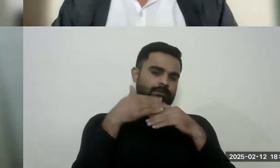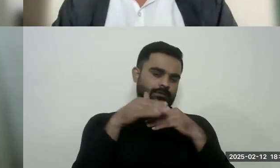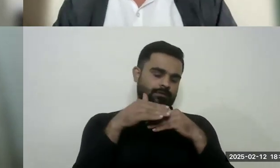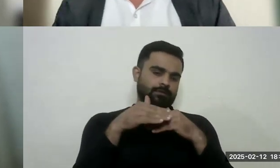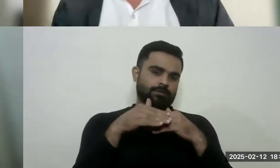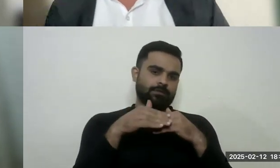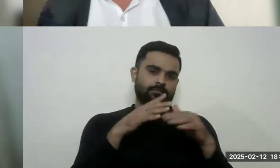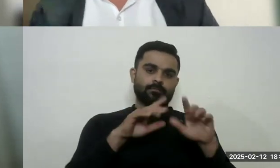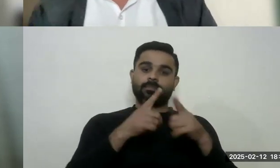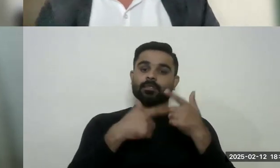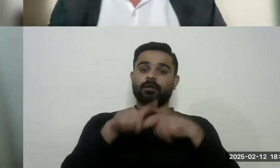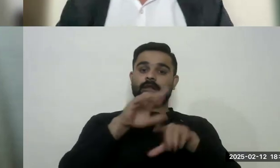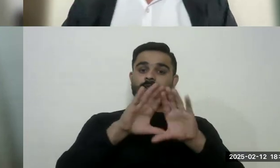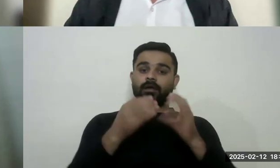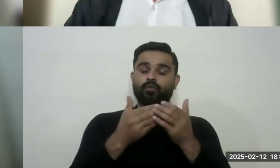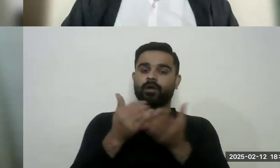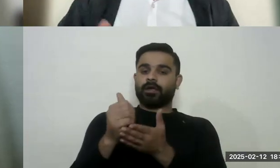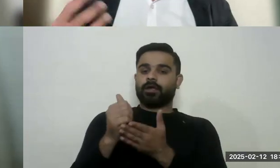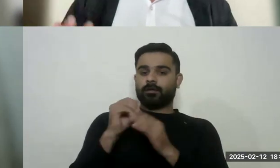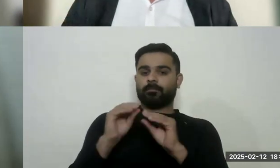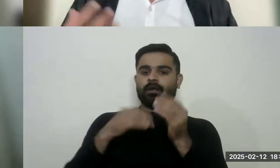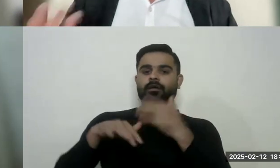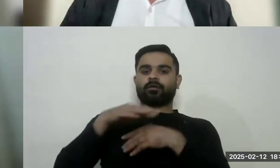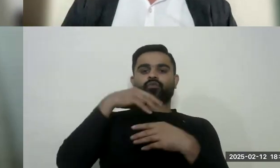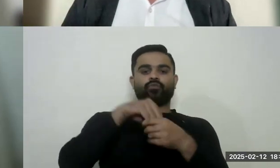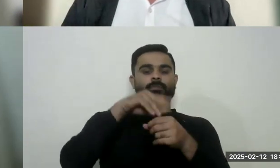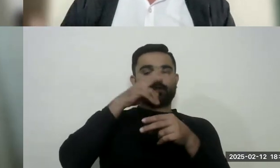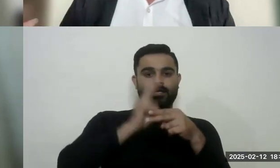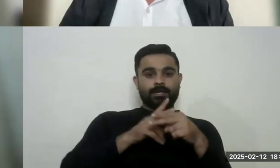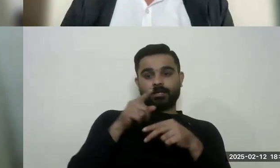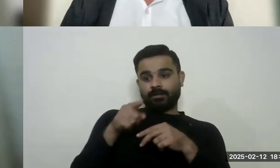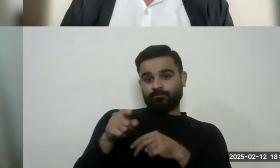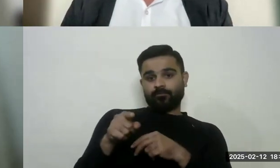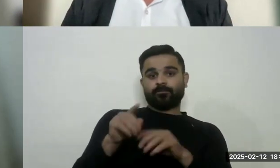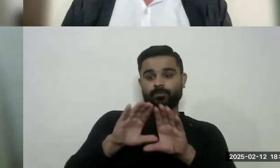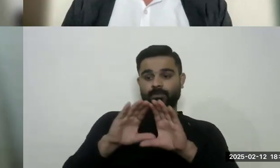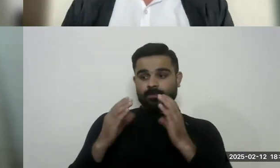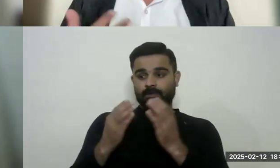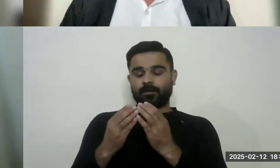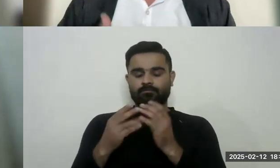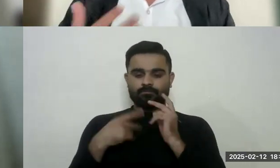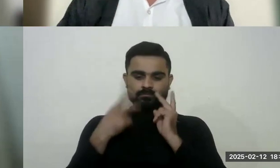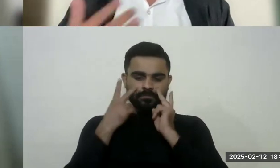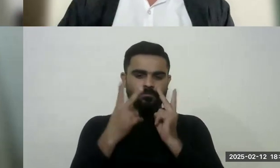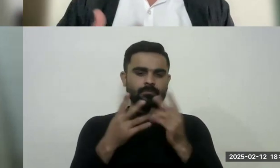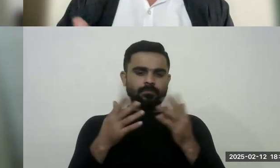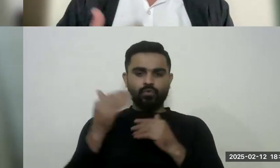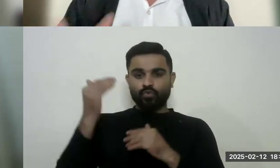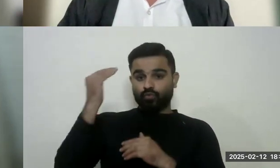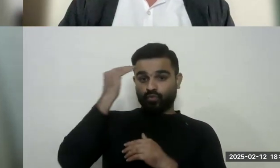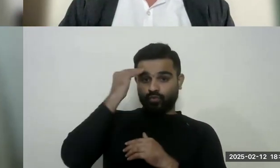how the translanguaging helps in the primary classes. And particularly in those classes, what I have seen,